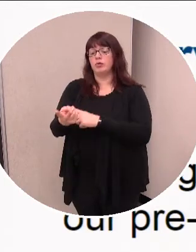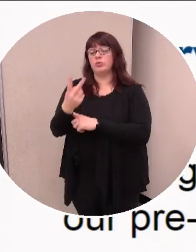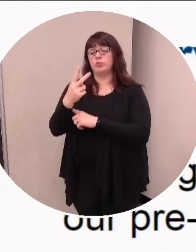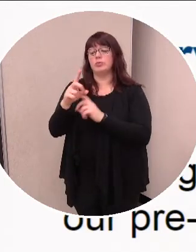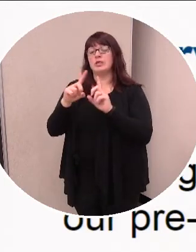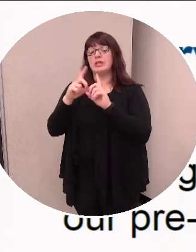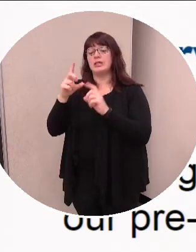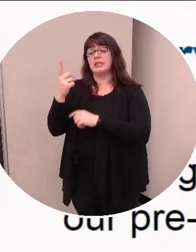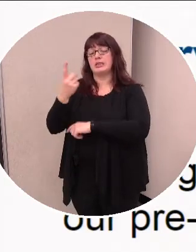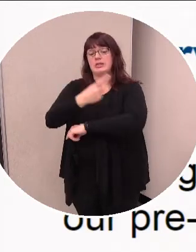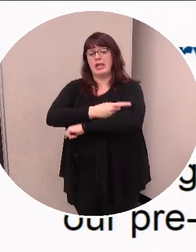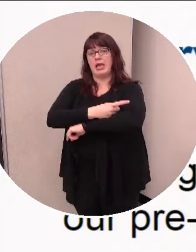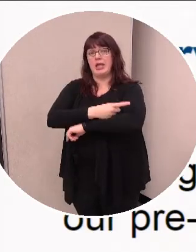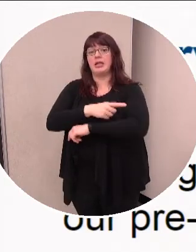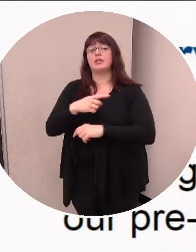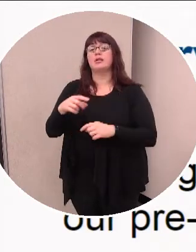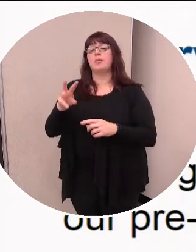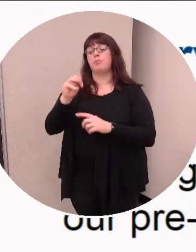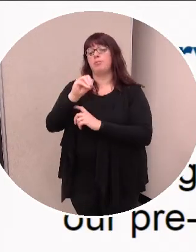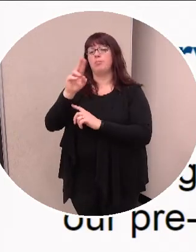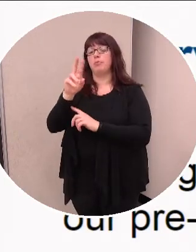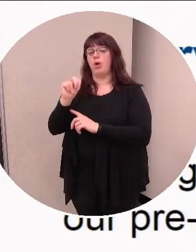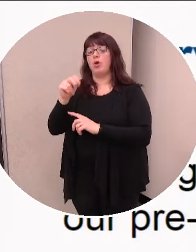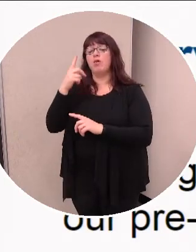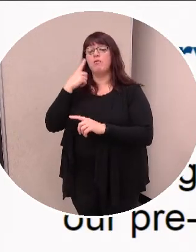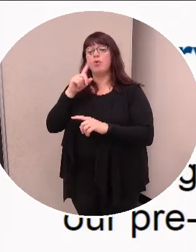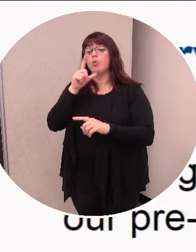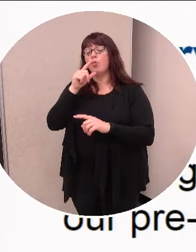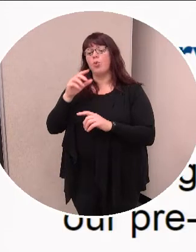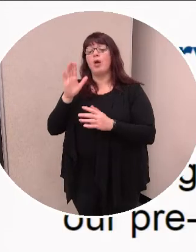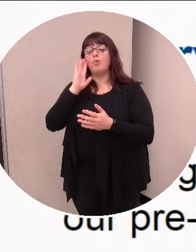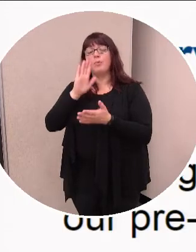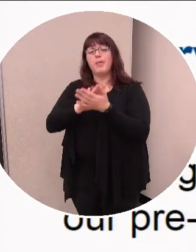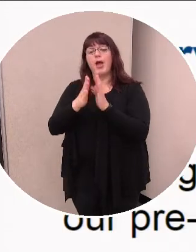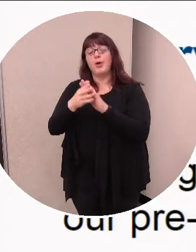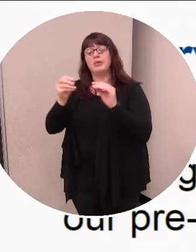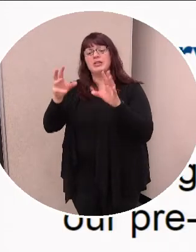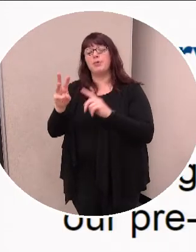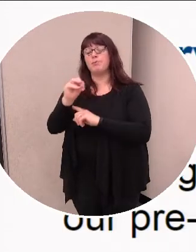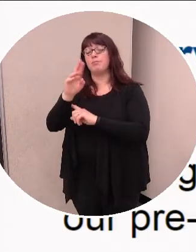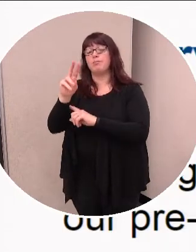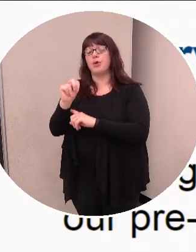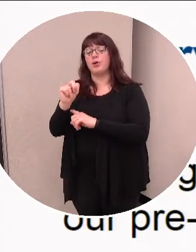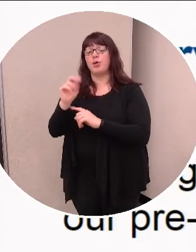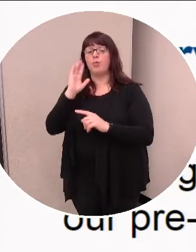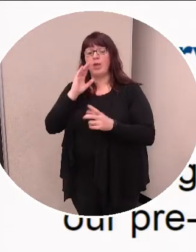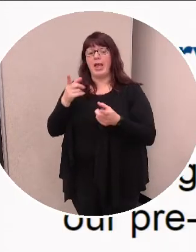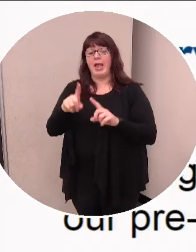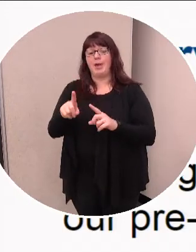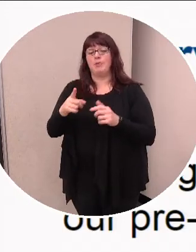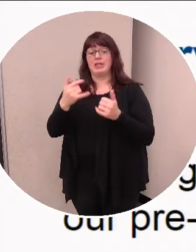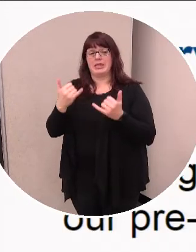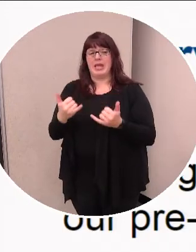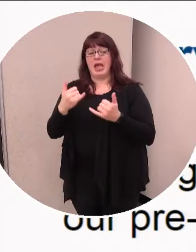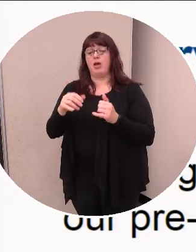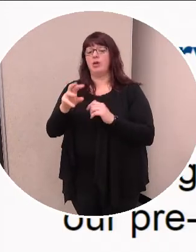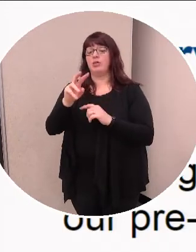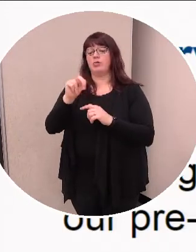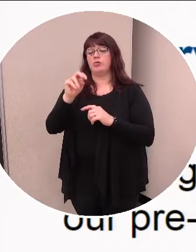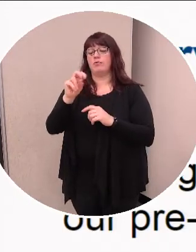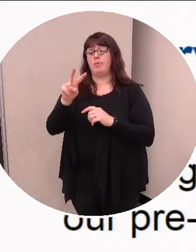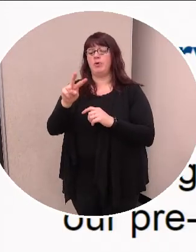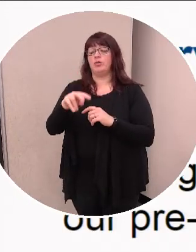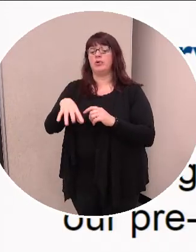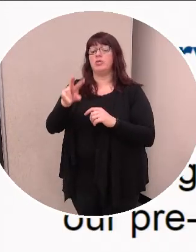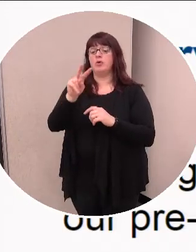Memorial University pre-service teachers in the Faculty of Education. One will occur in November for grades 7 to 12, some